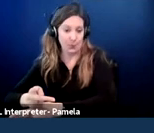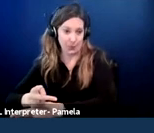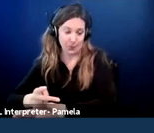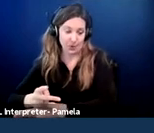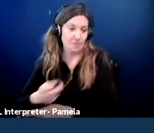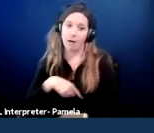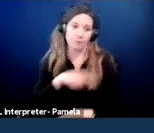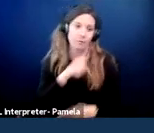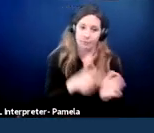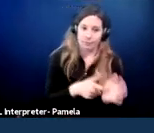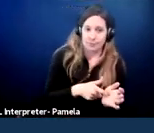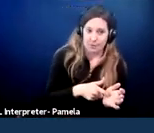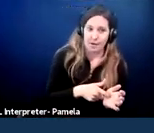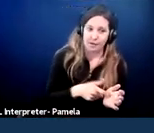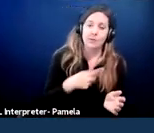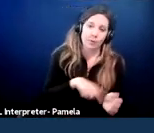So that's where we come in.